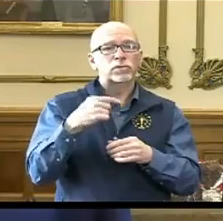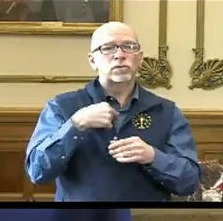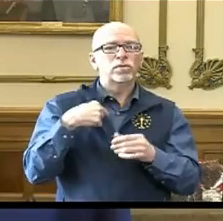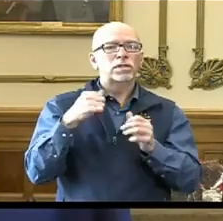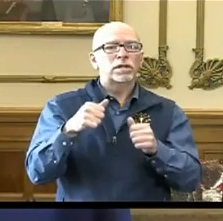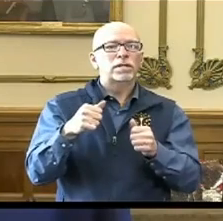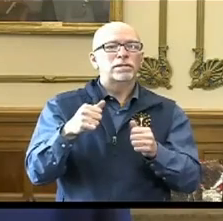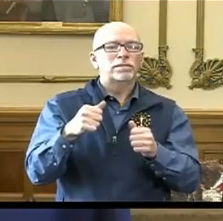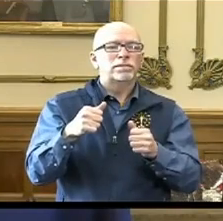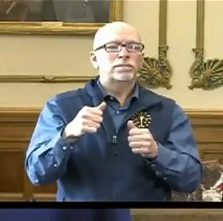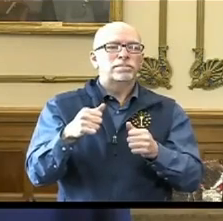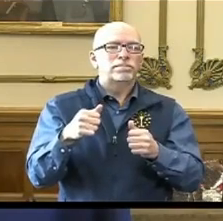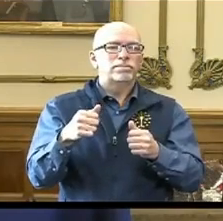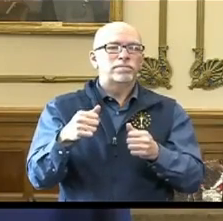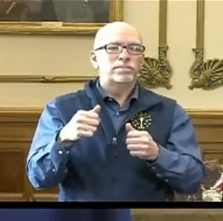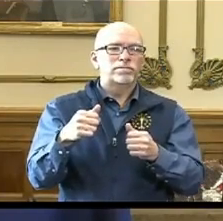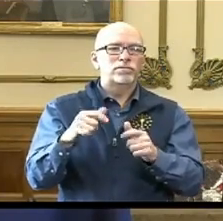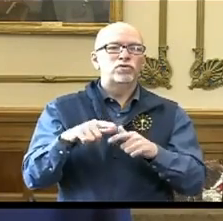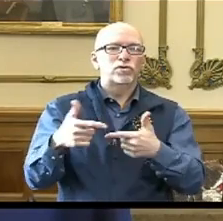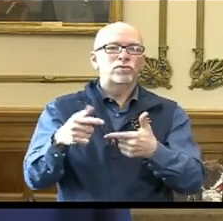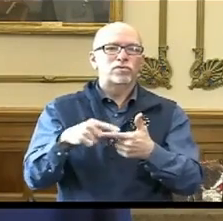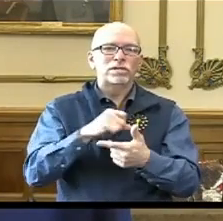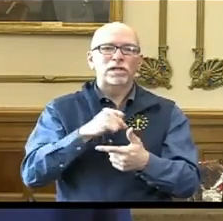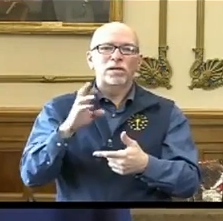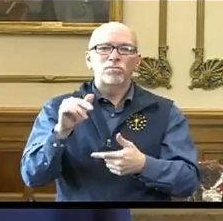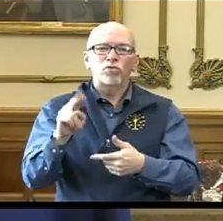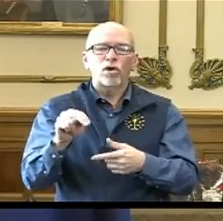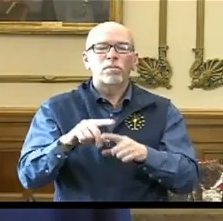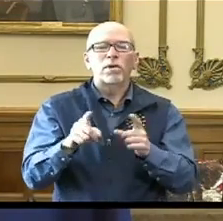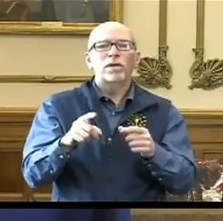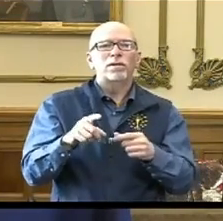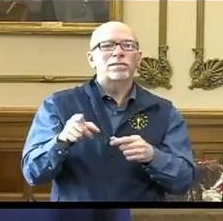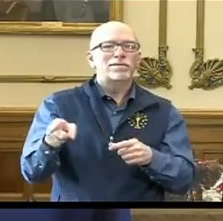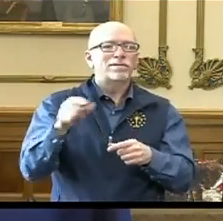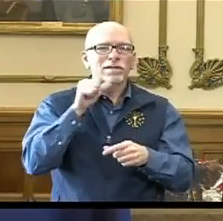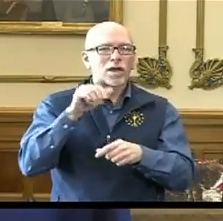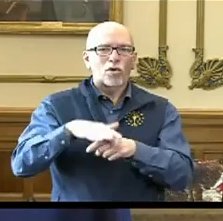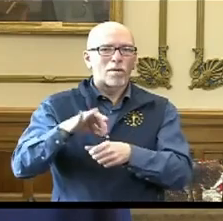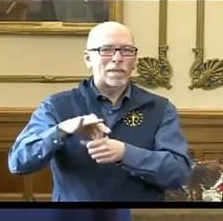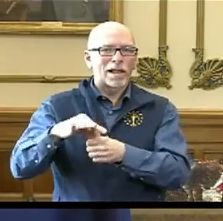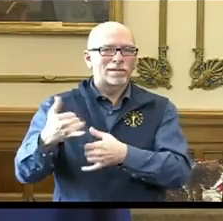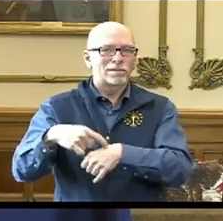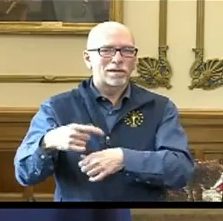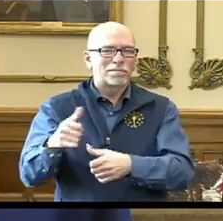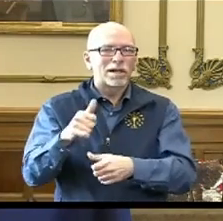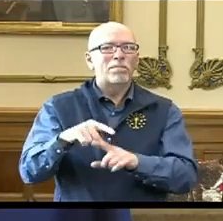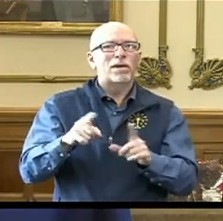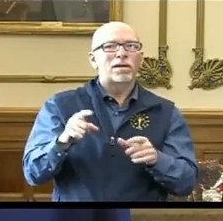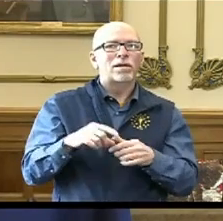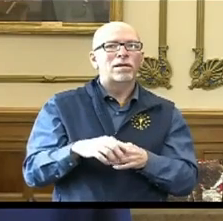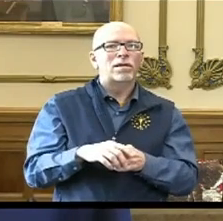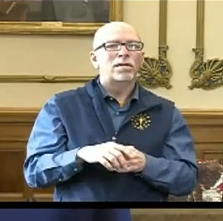can turn it over to Senator Braun, who's not on the ballot either. But